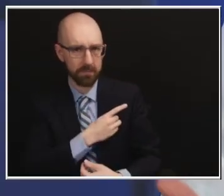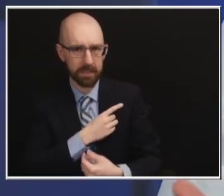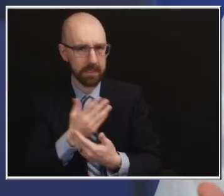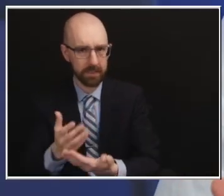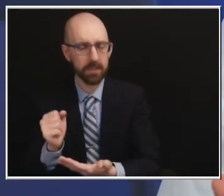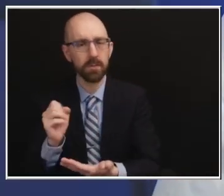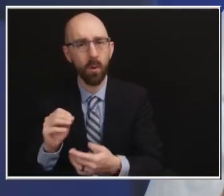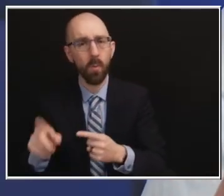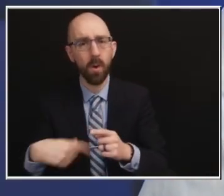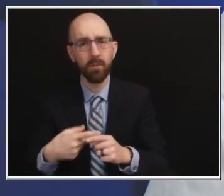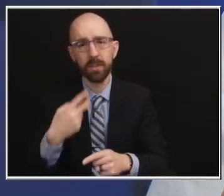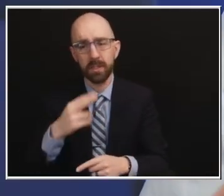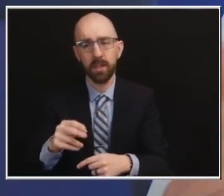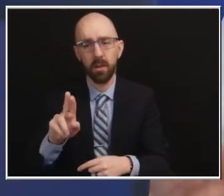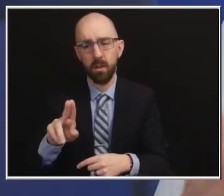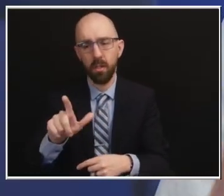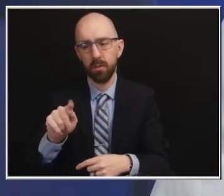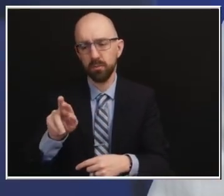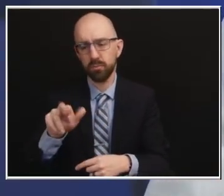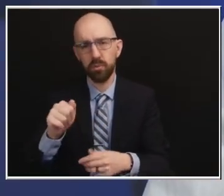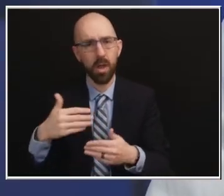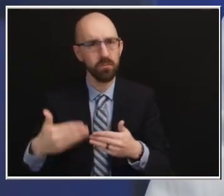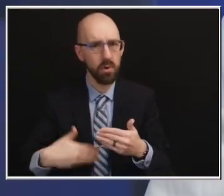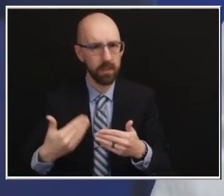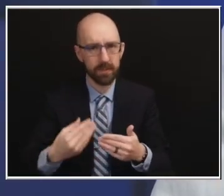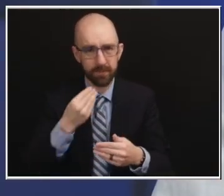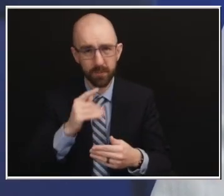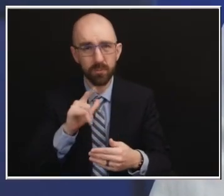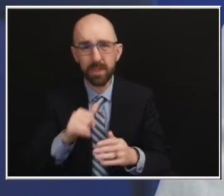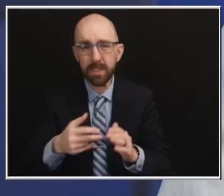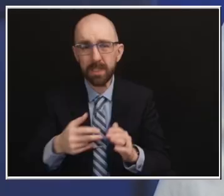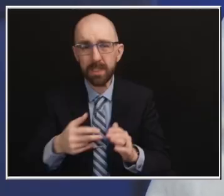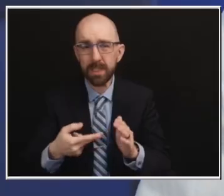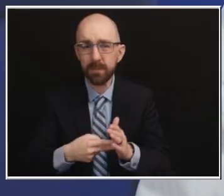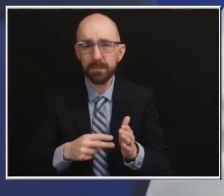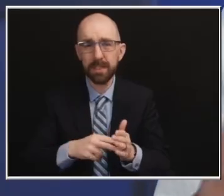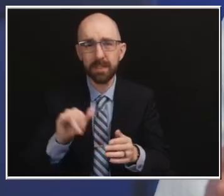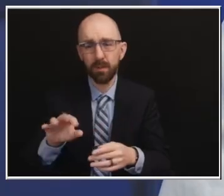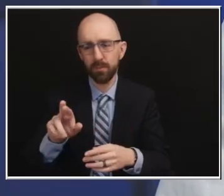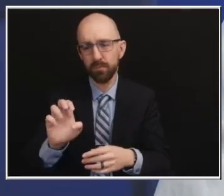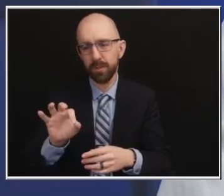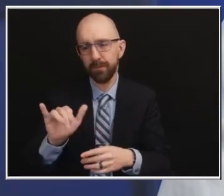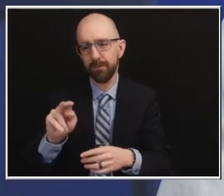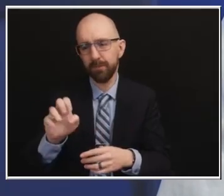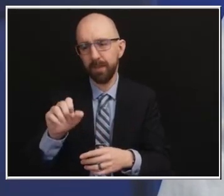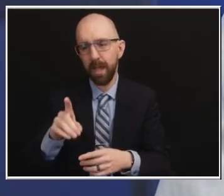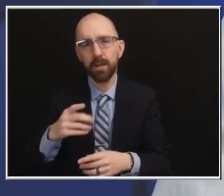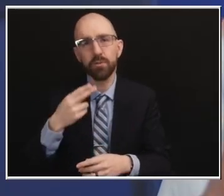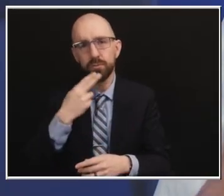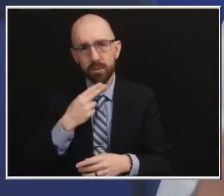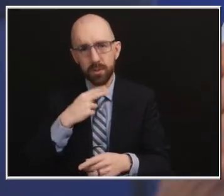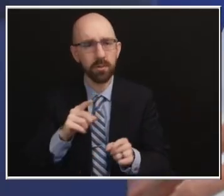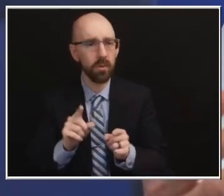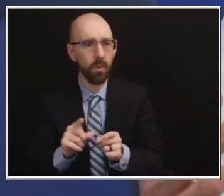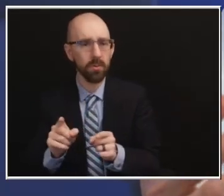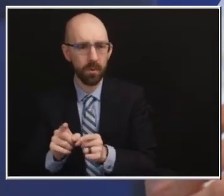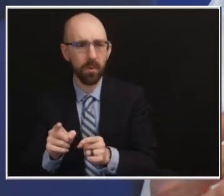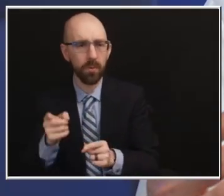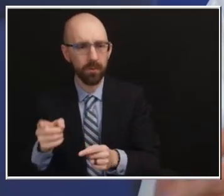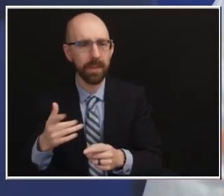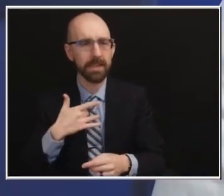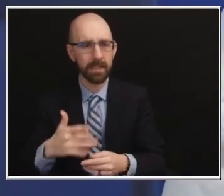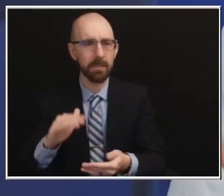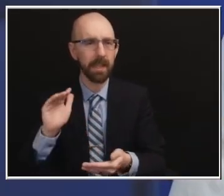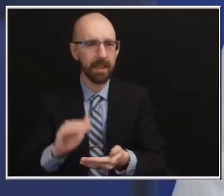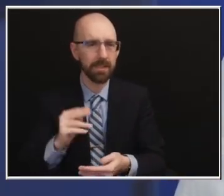see ultra-processed foods, what we're seeing really is those refined sugars, as well as they tend to be less nutrient